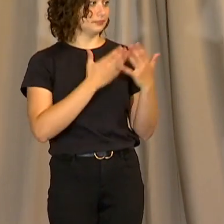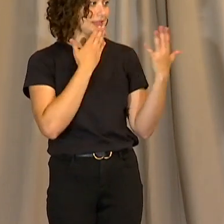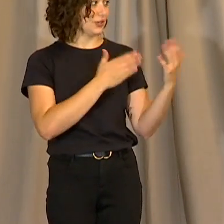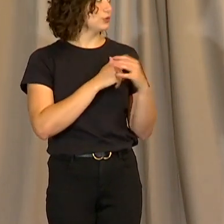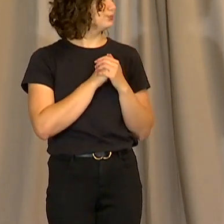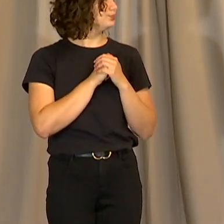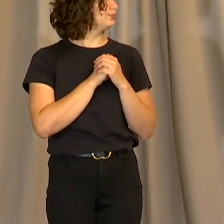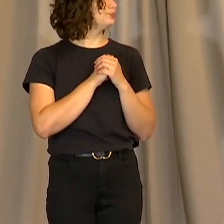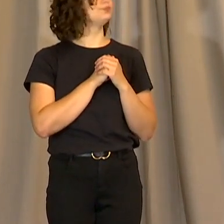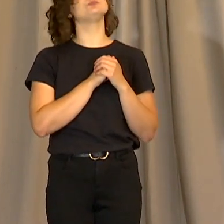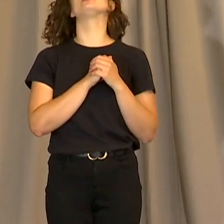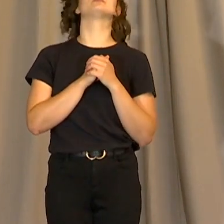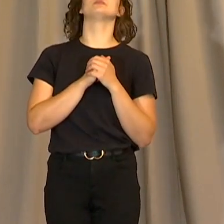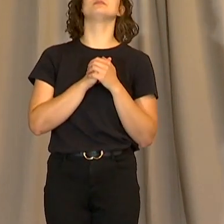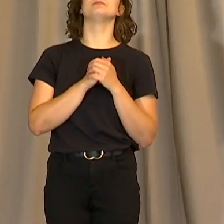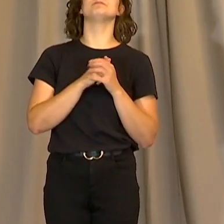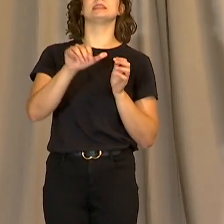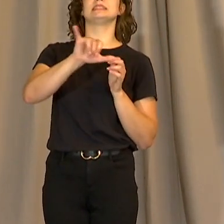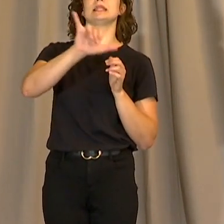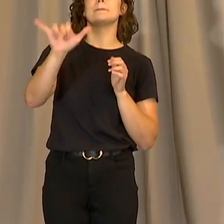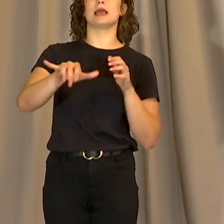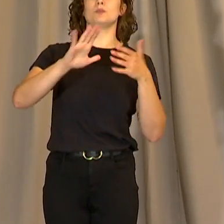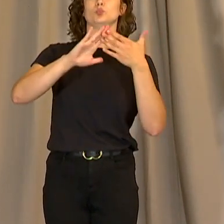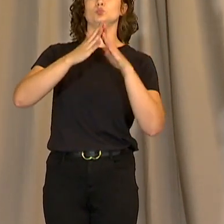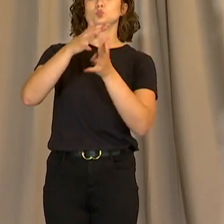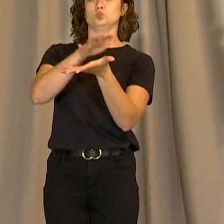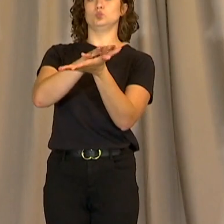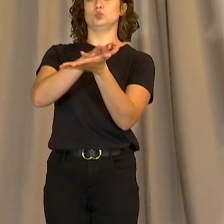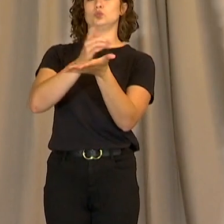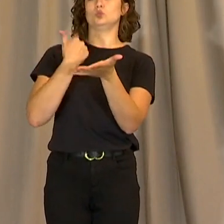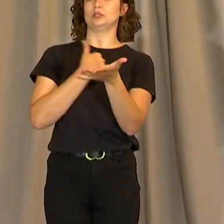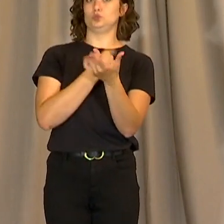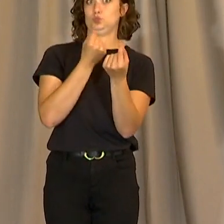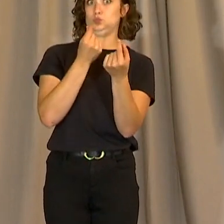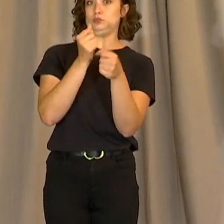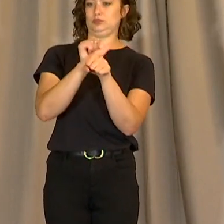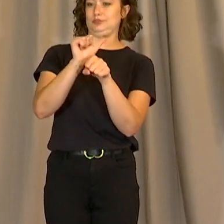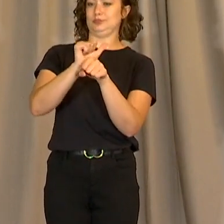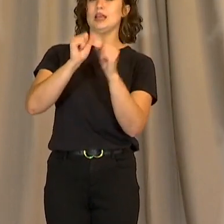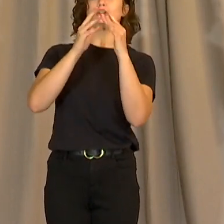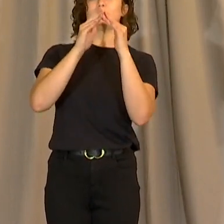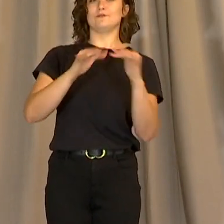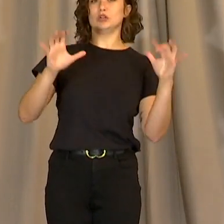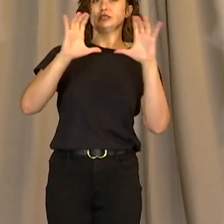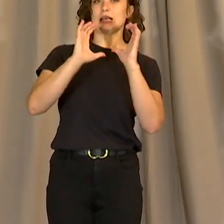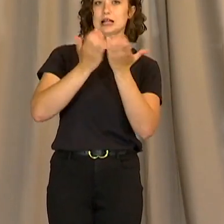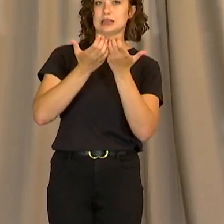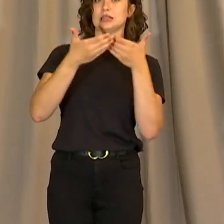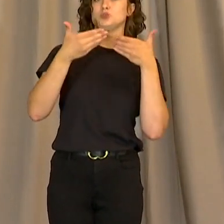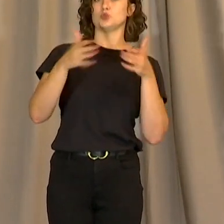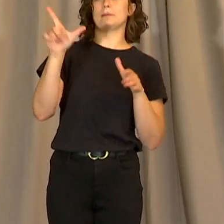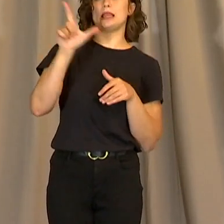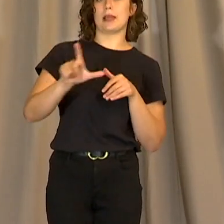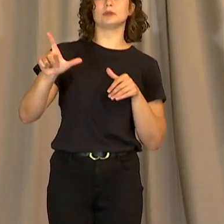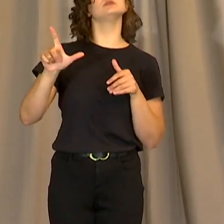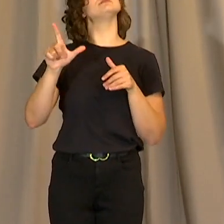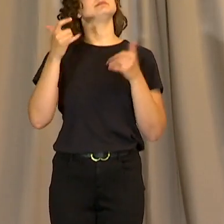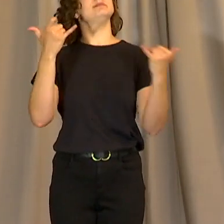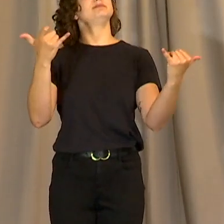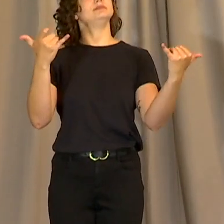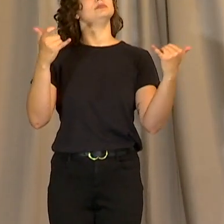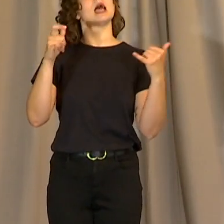In Ypsilanti Community Schools, we also are working through the diverse classroom libraries. We have a literacy